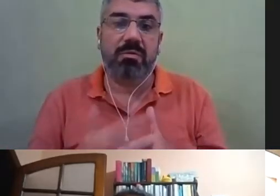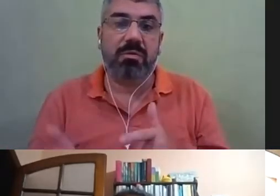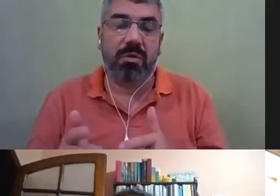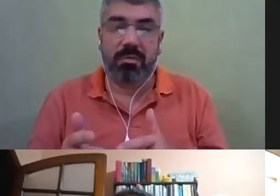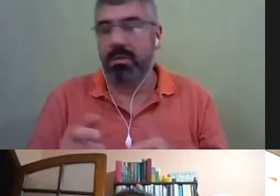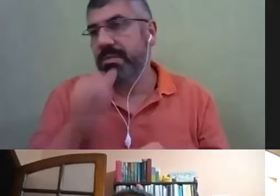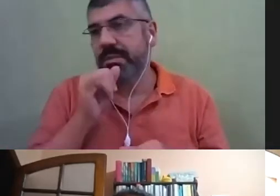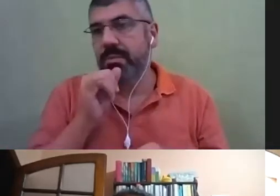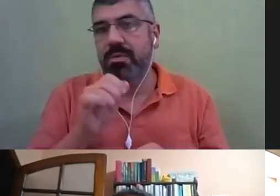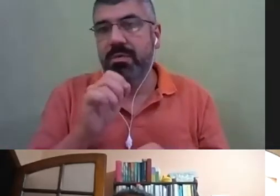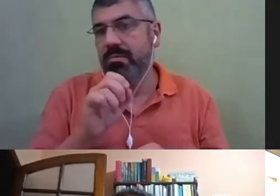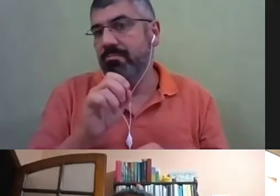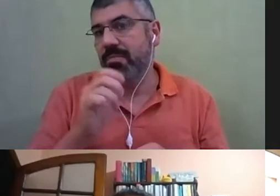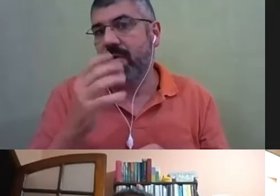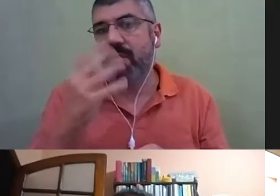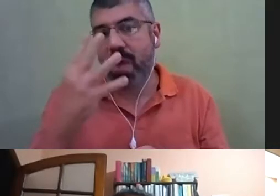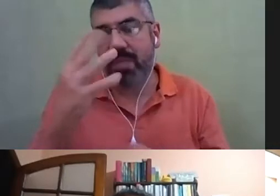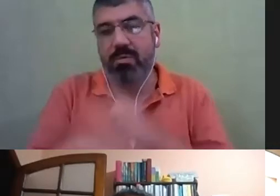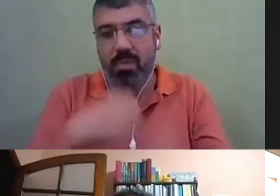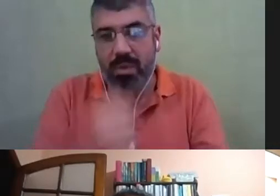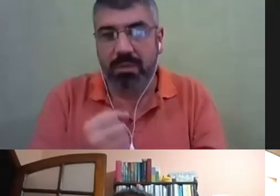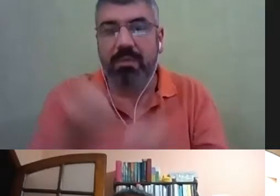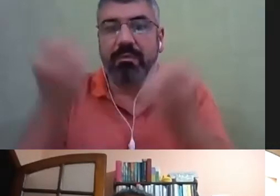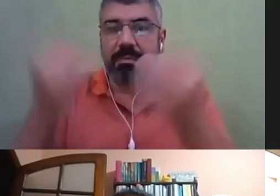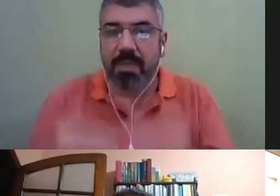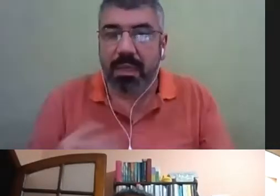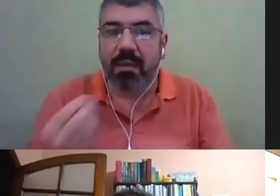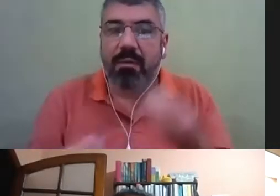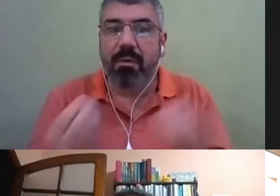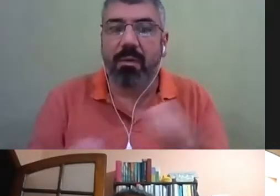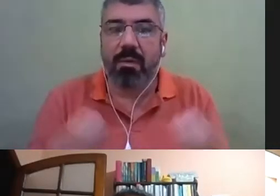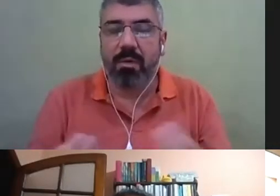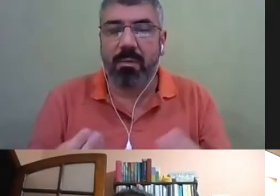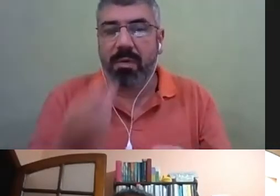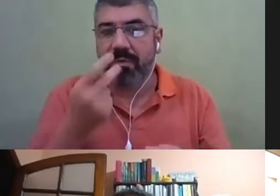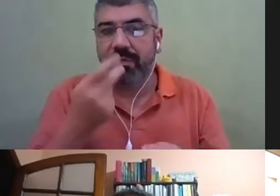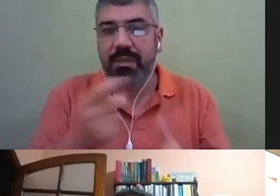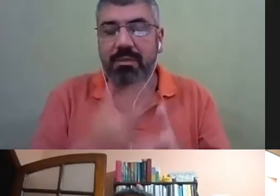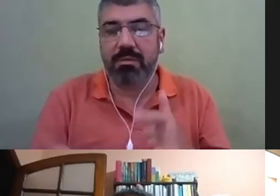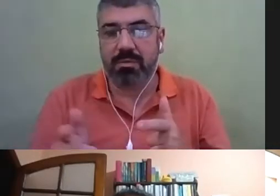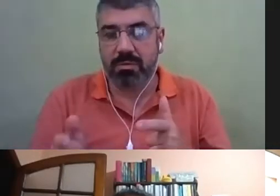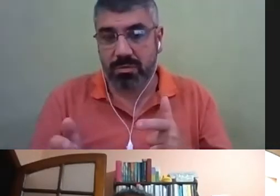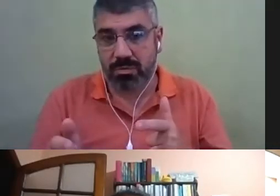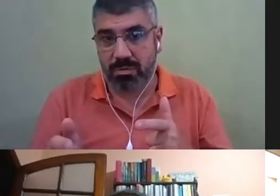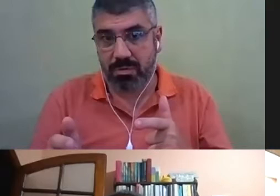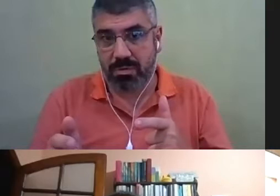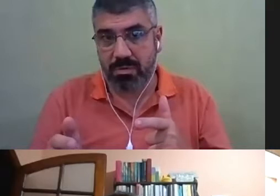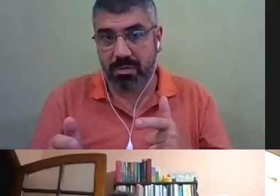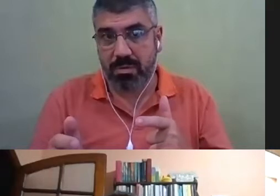the coup or everything we've been through? So this current situation